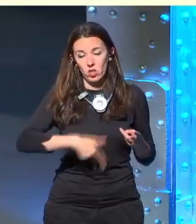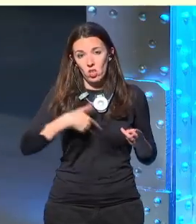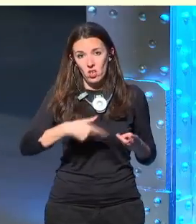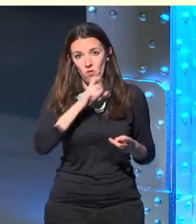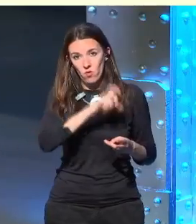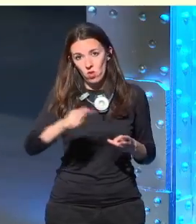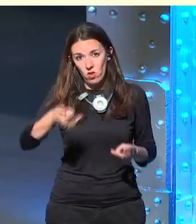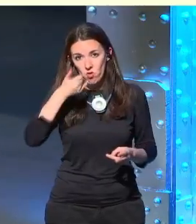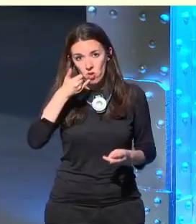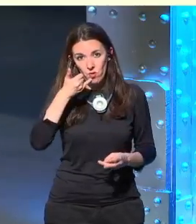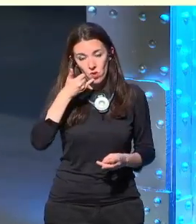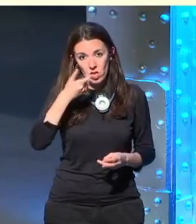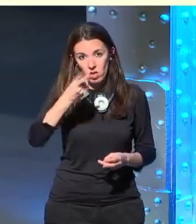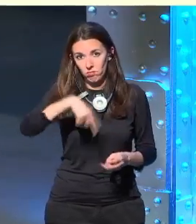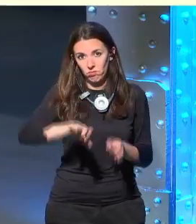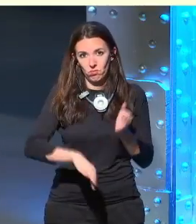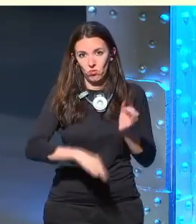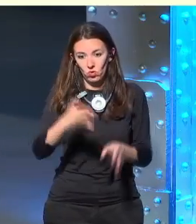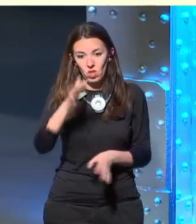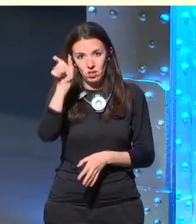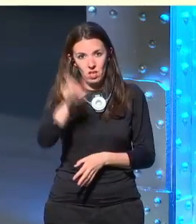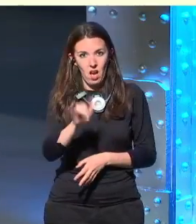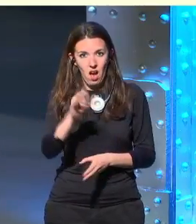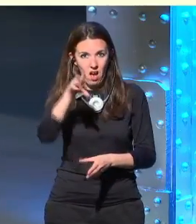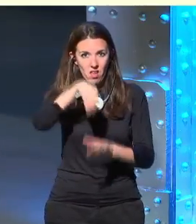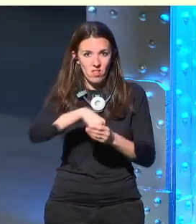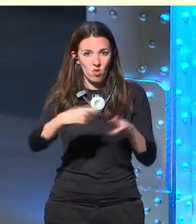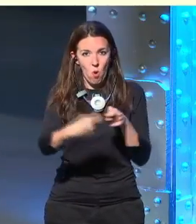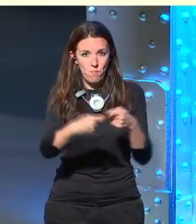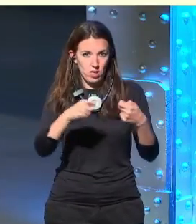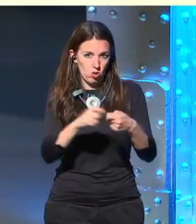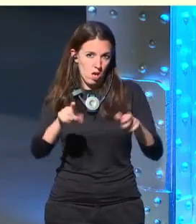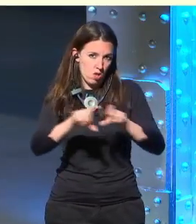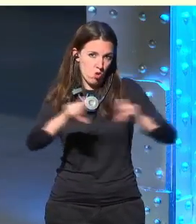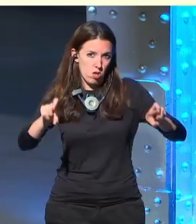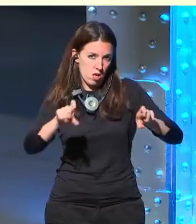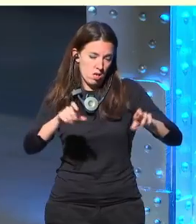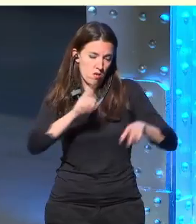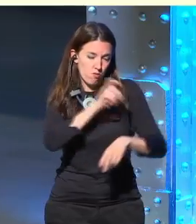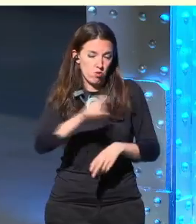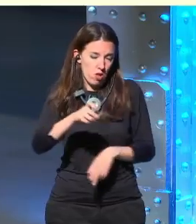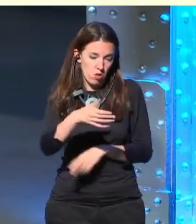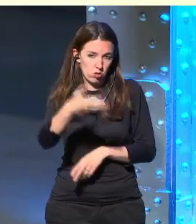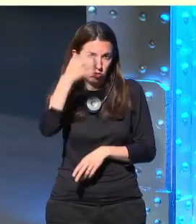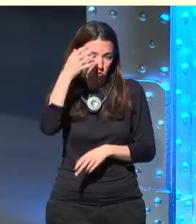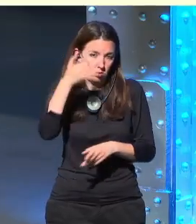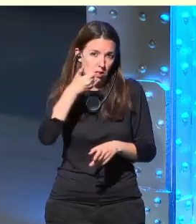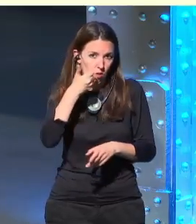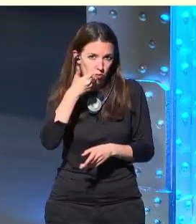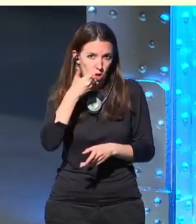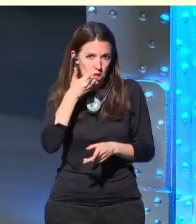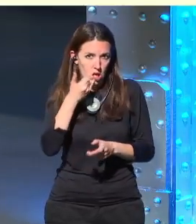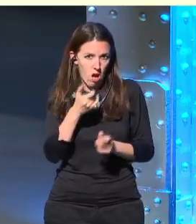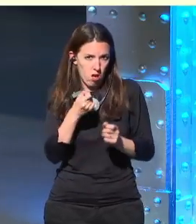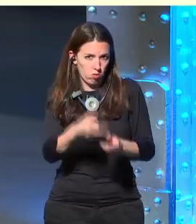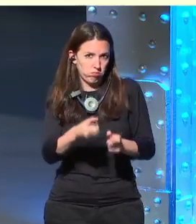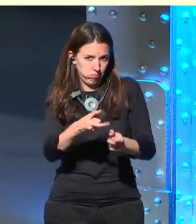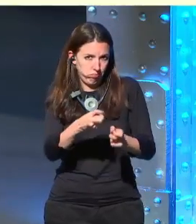and the general manager of Fundación Telefónica, whom we're very fortunate to have him in a trusteeship where he